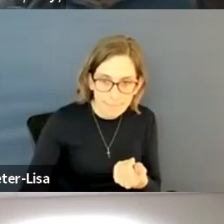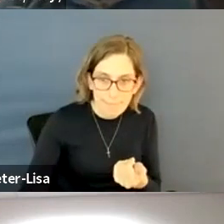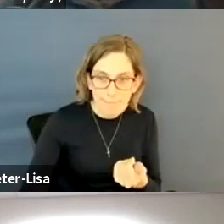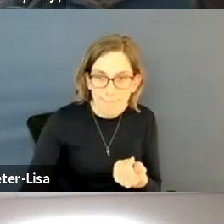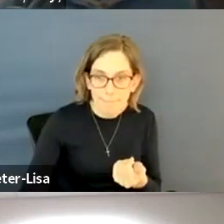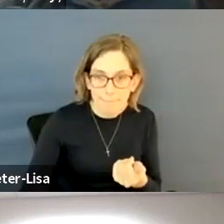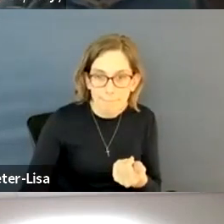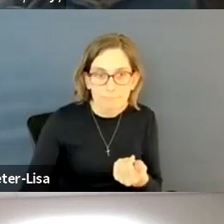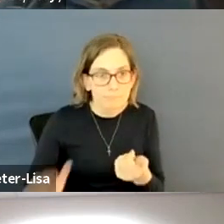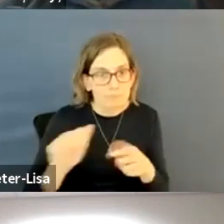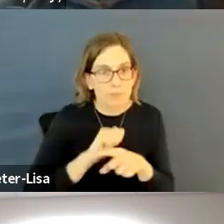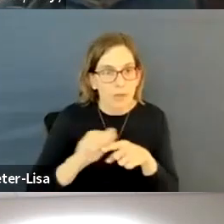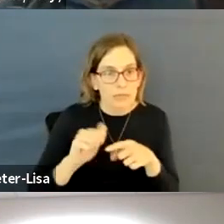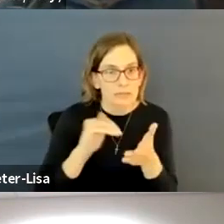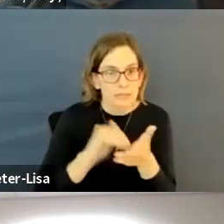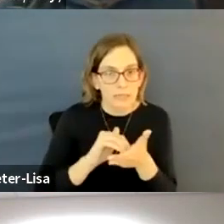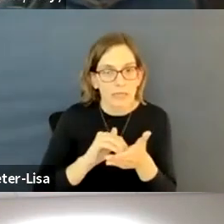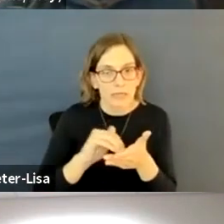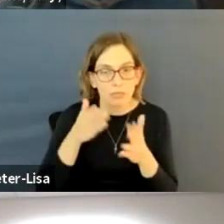to practice? Again, rehearsing for life.